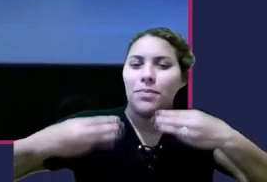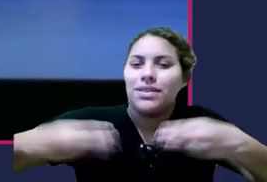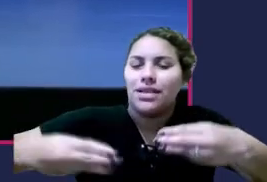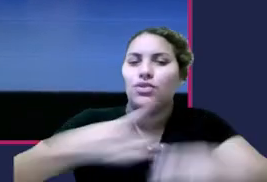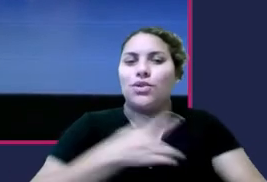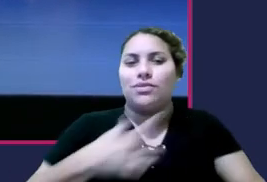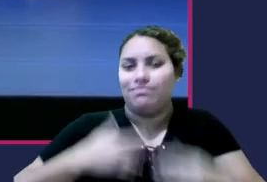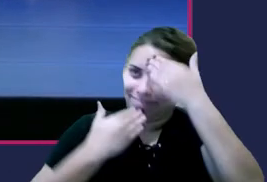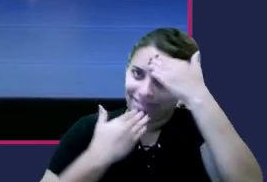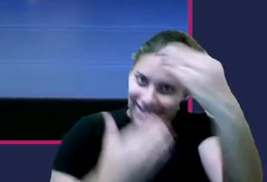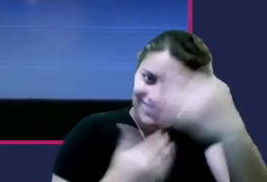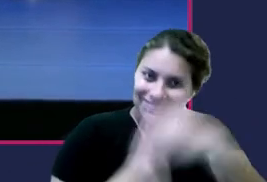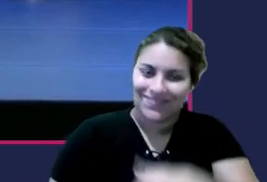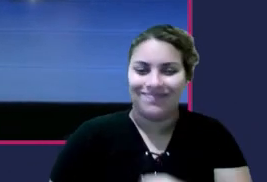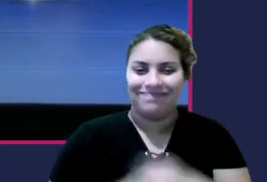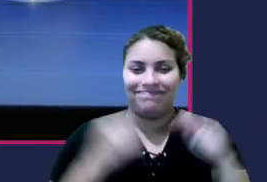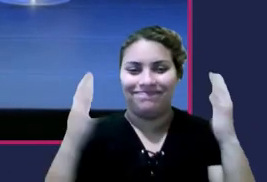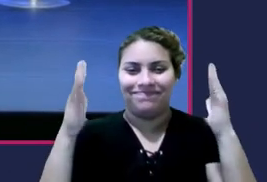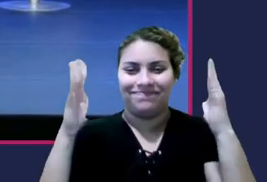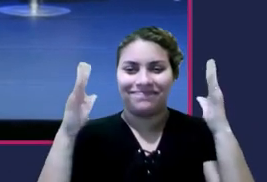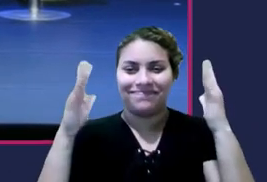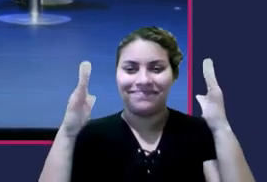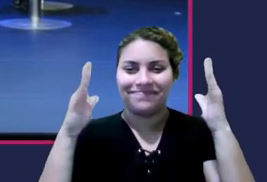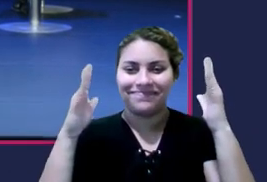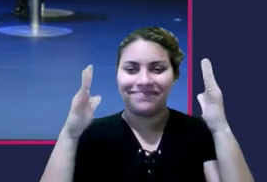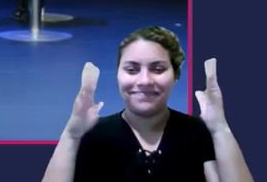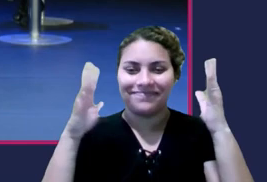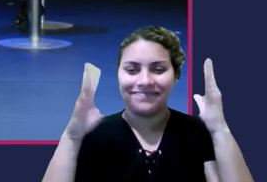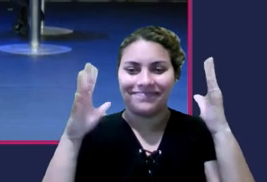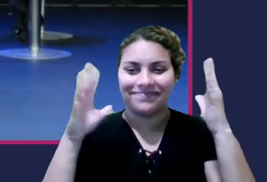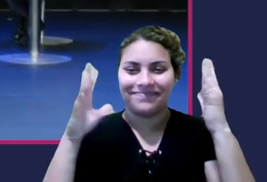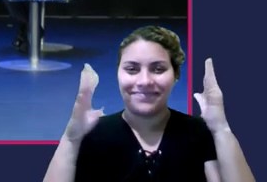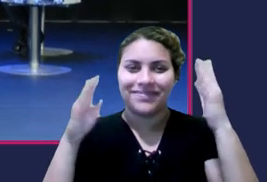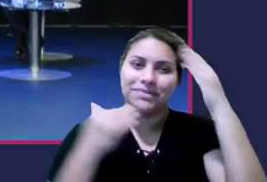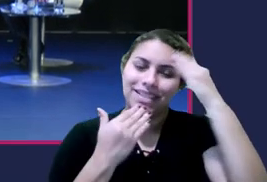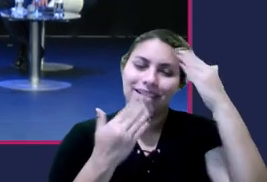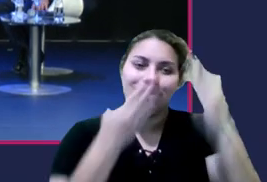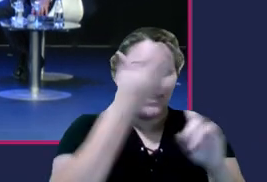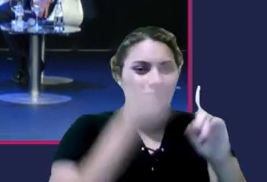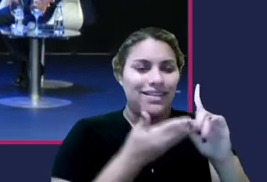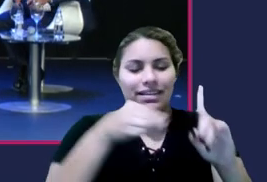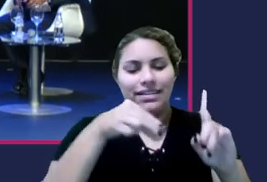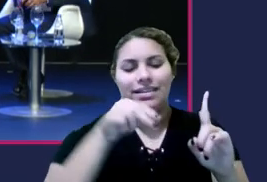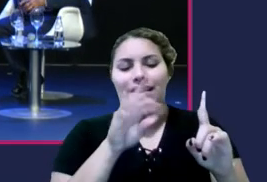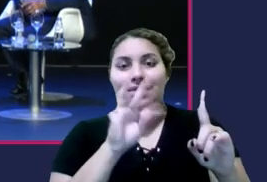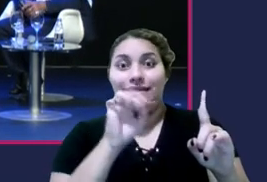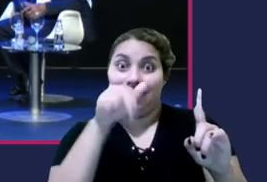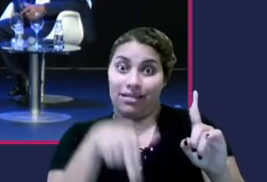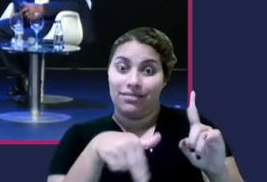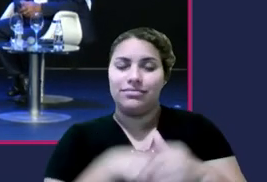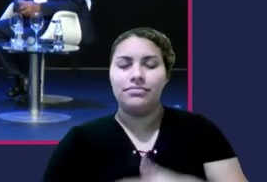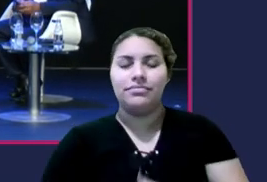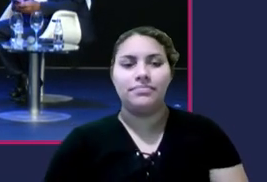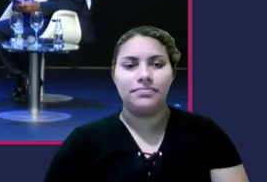the information and contact. Thank you, Dr. Nathan.